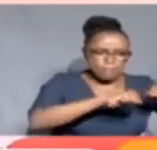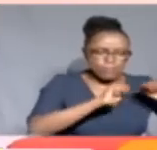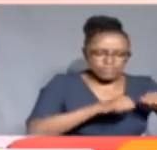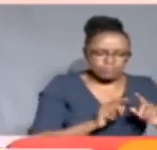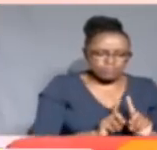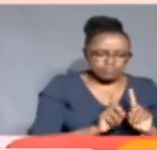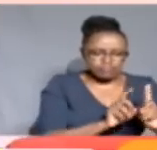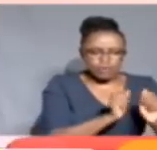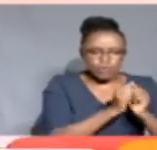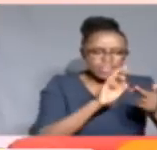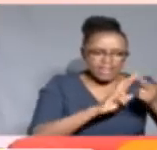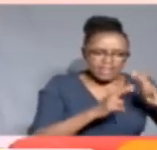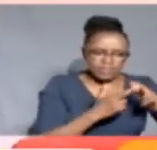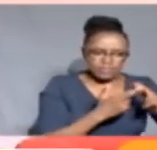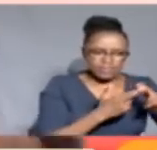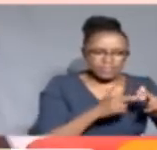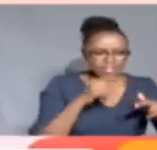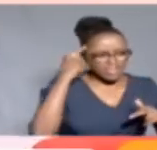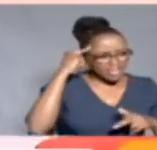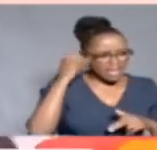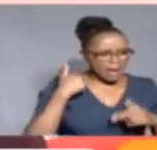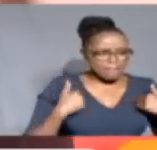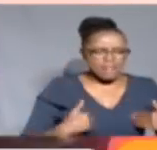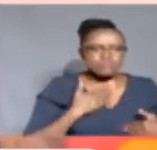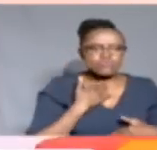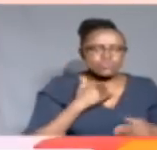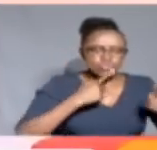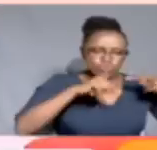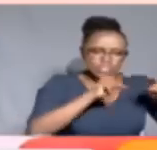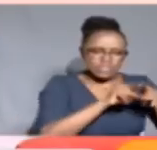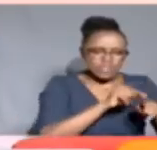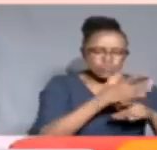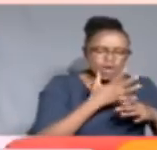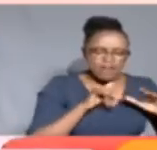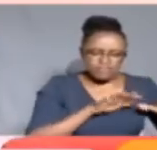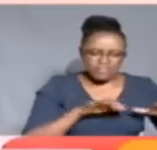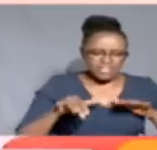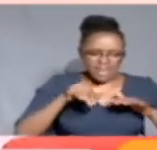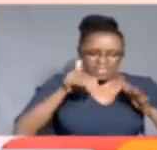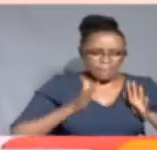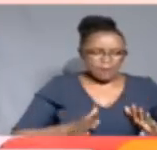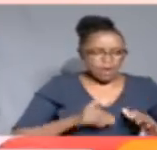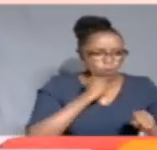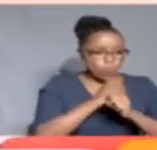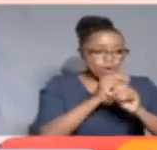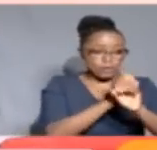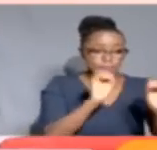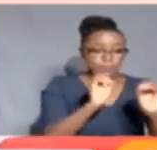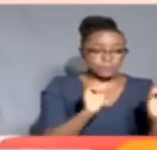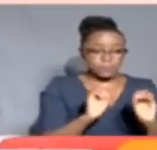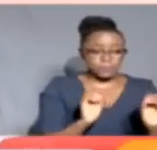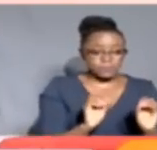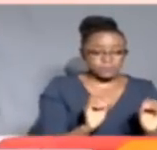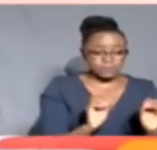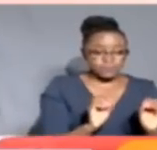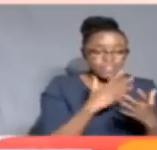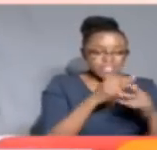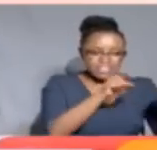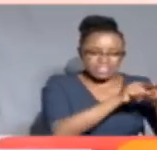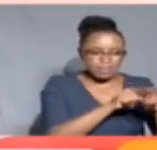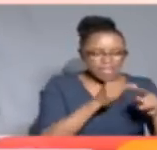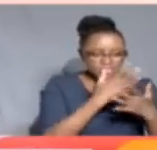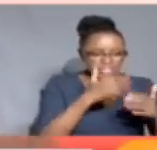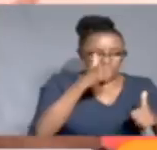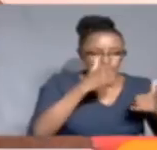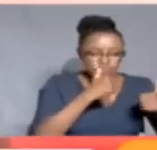win in the relationship. Sometimes you're thinking, oh, I just want to win, and you're frustrating someone else. It will not work, you know. So things like that are the things that